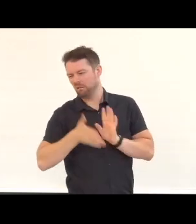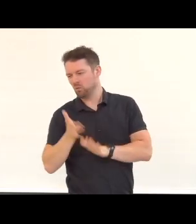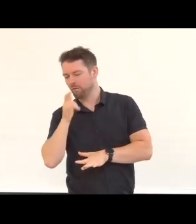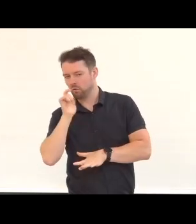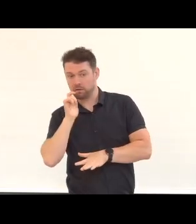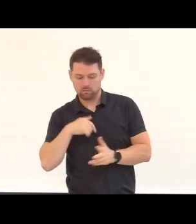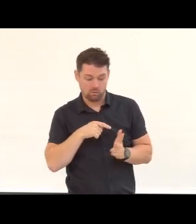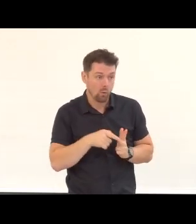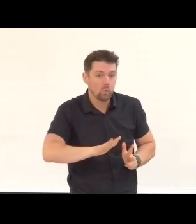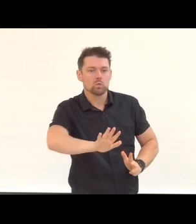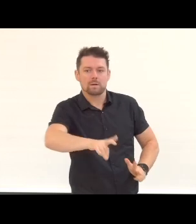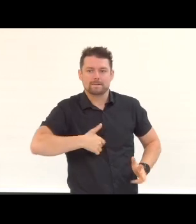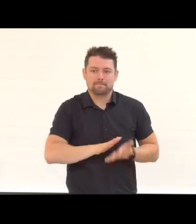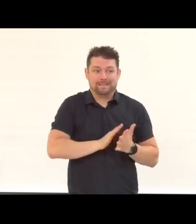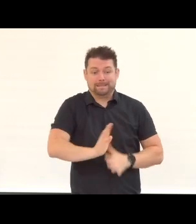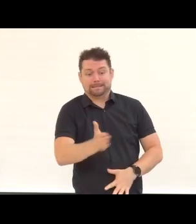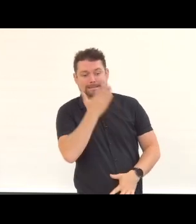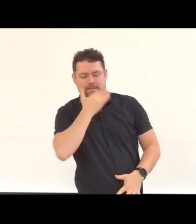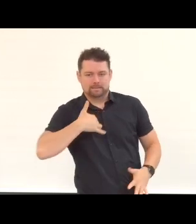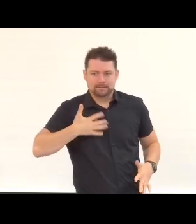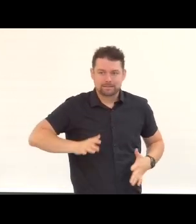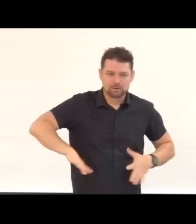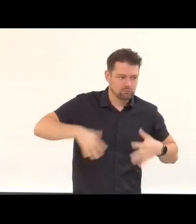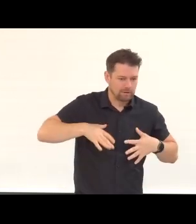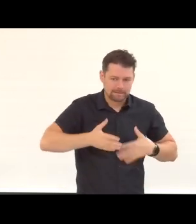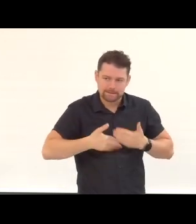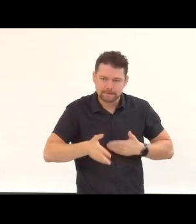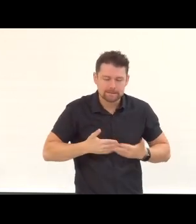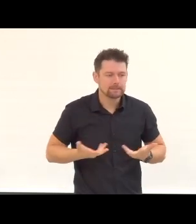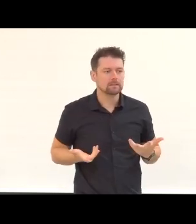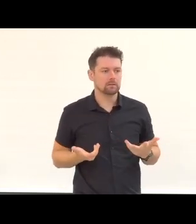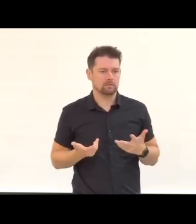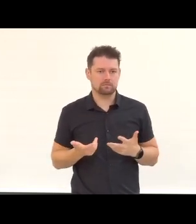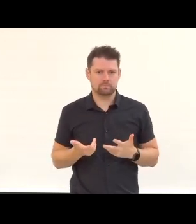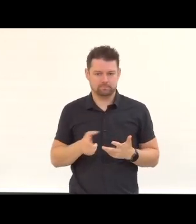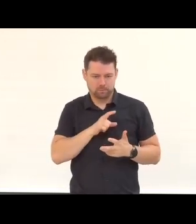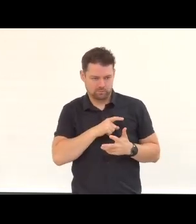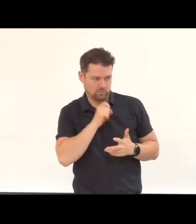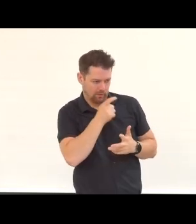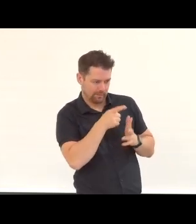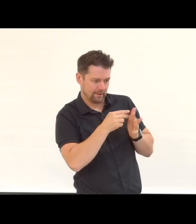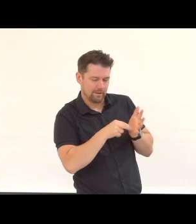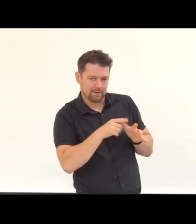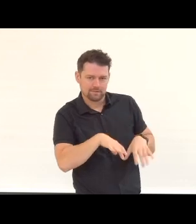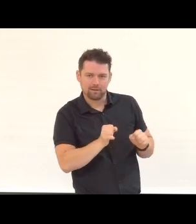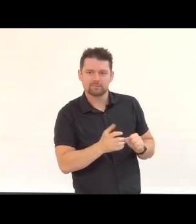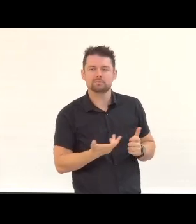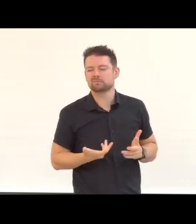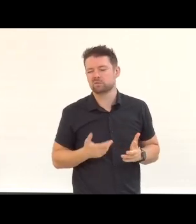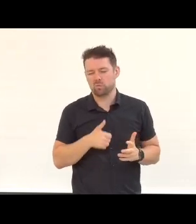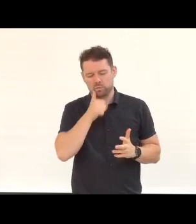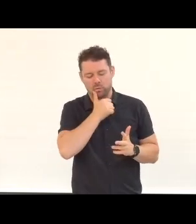if they're at another step, we know, yes, the BMEs, everybody has to be ready, because now we go do the polling for EVA start with a time